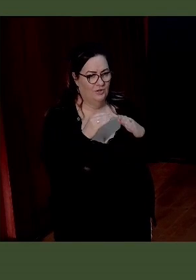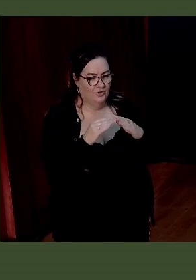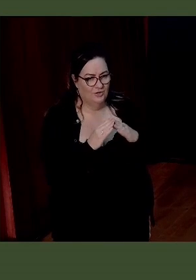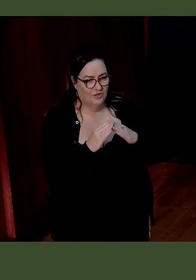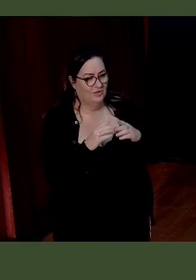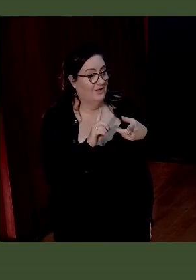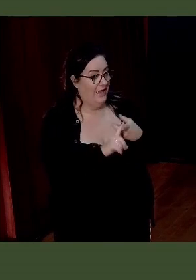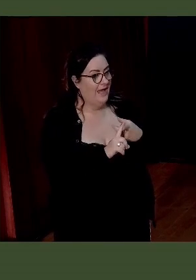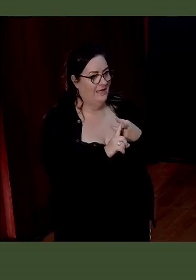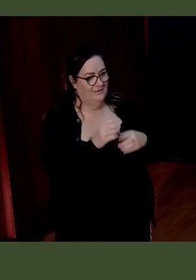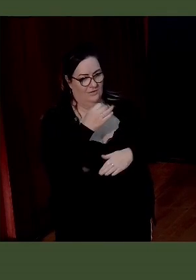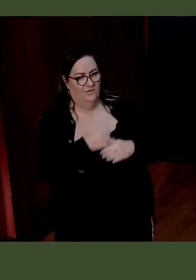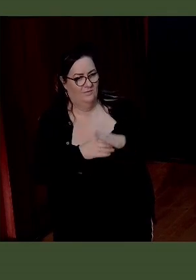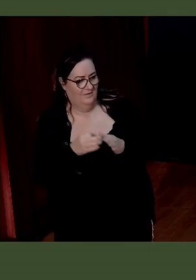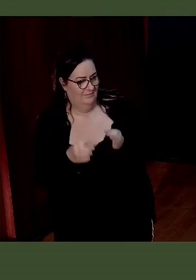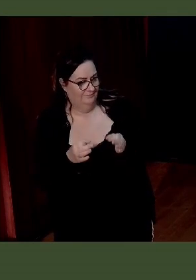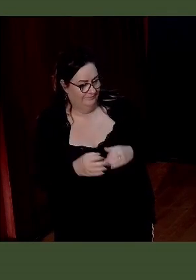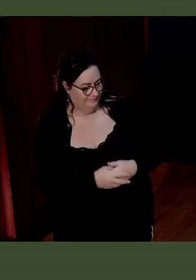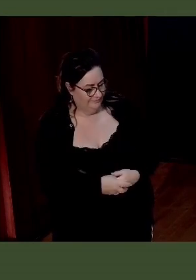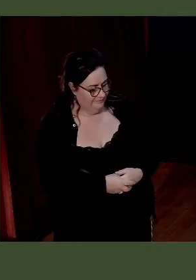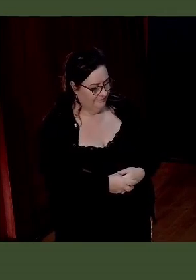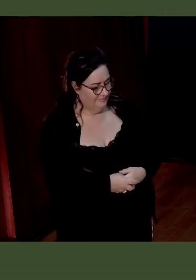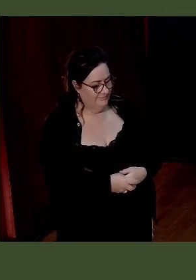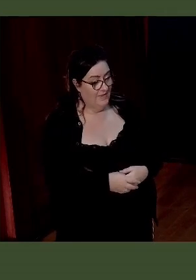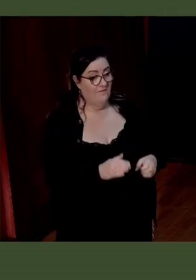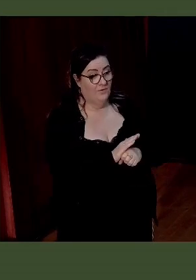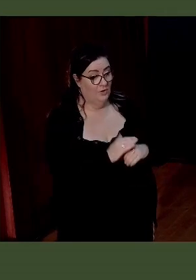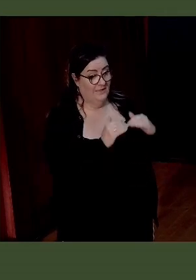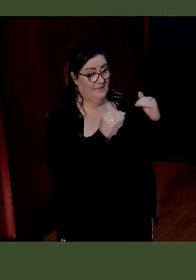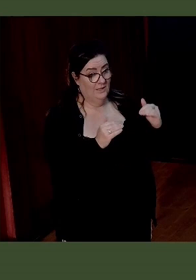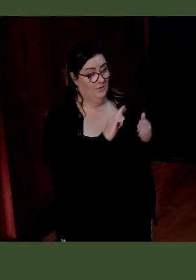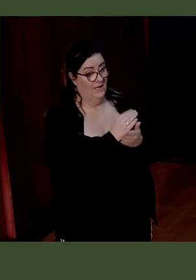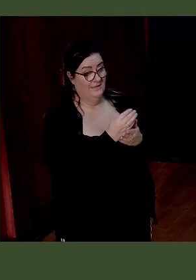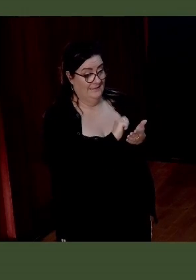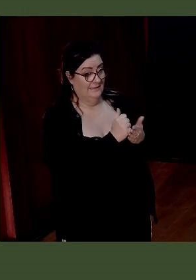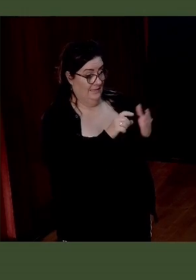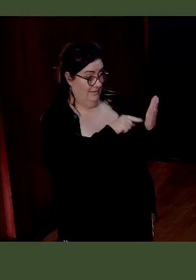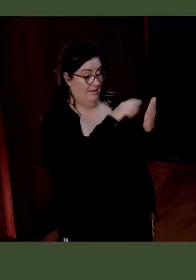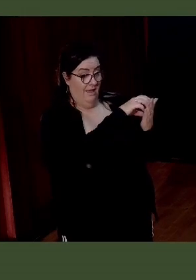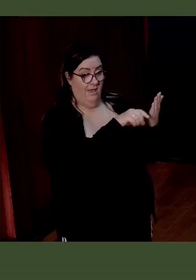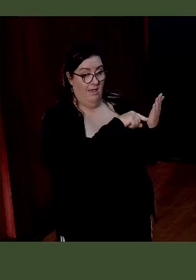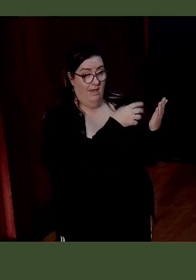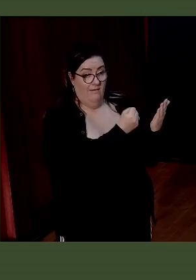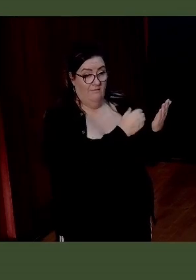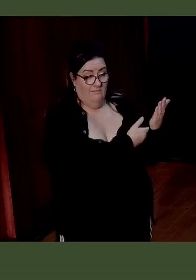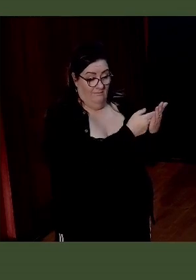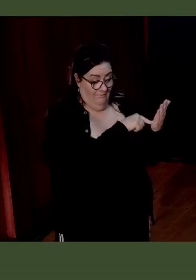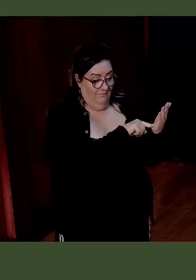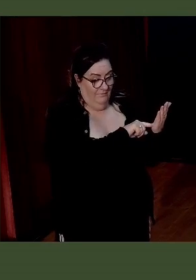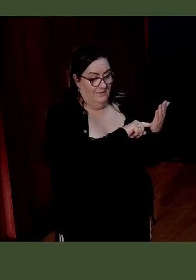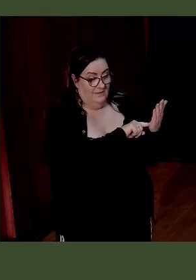state? Despite the promise of full and equal citizenship in the Proclamation of 1916, it soon became apparent